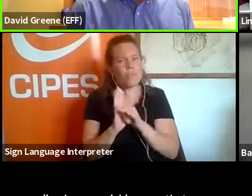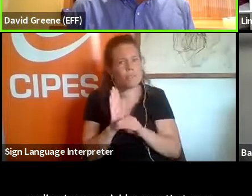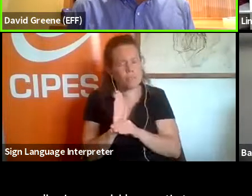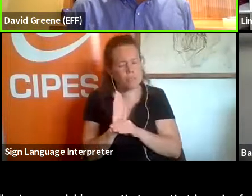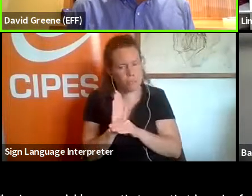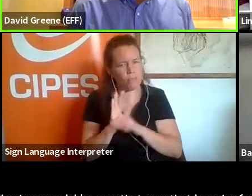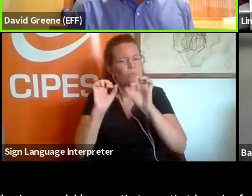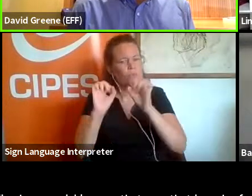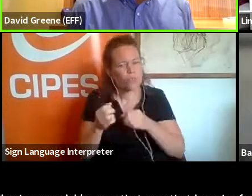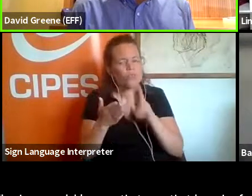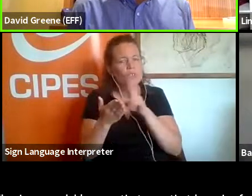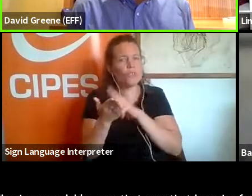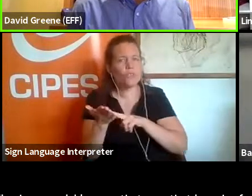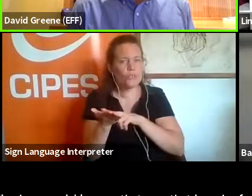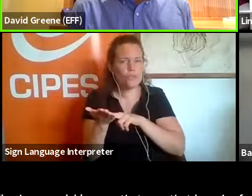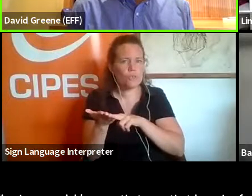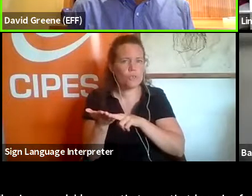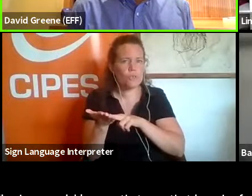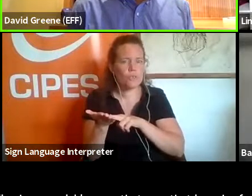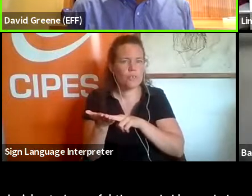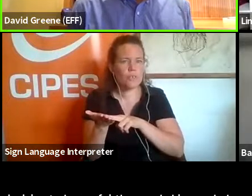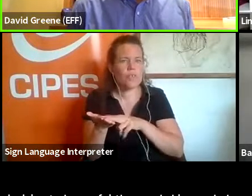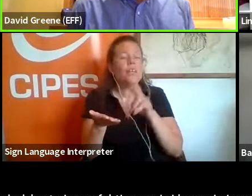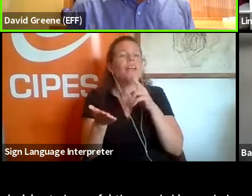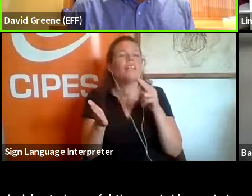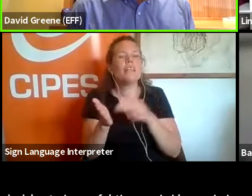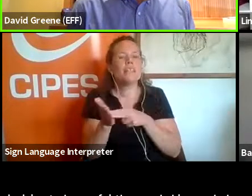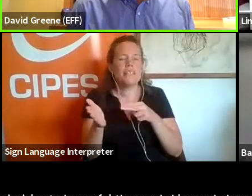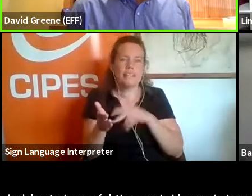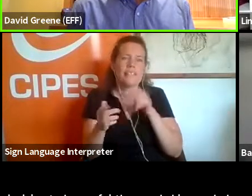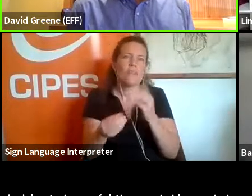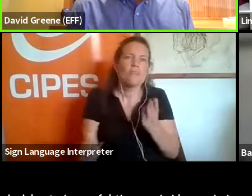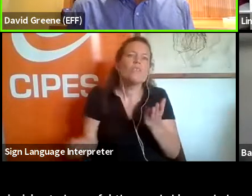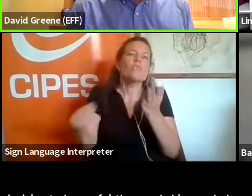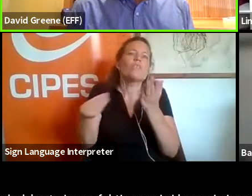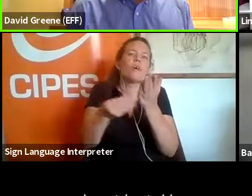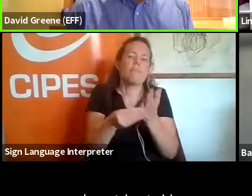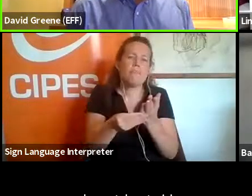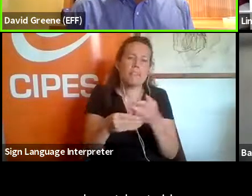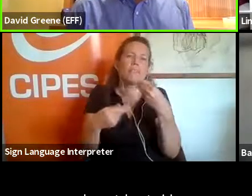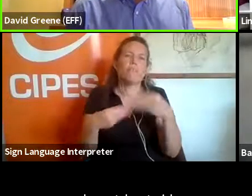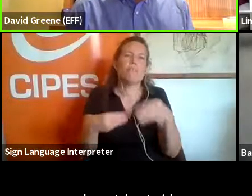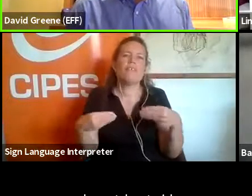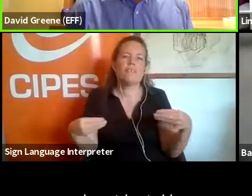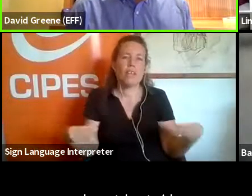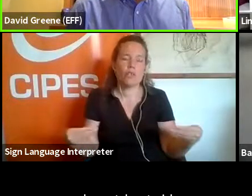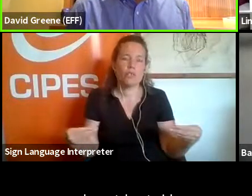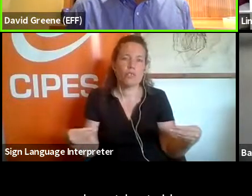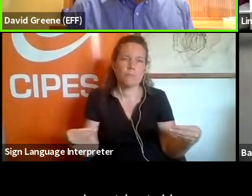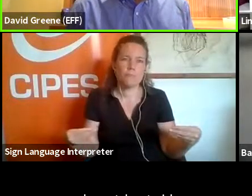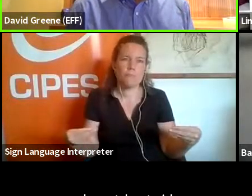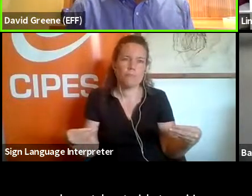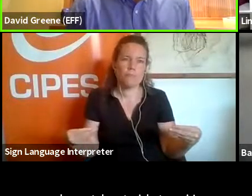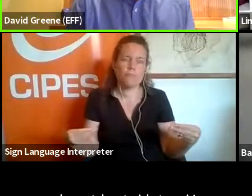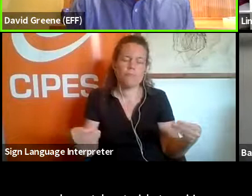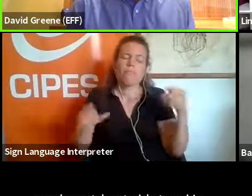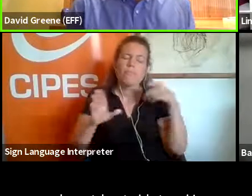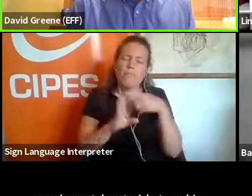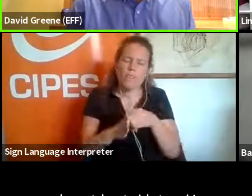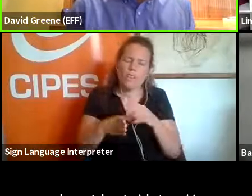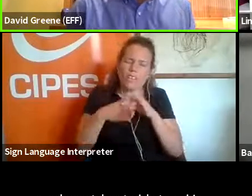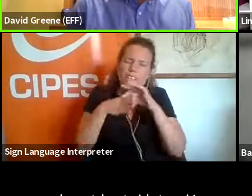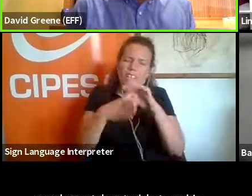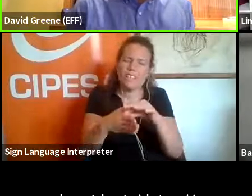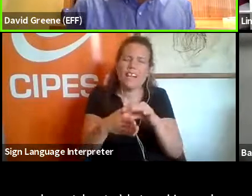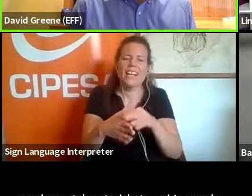they probably needed some supplemental materials to guide people on how to use